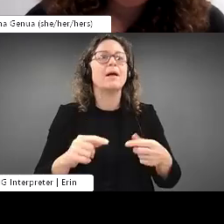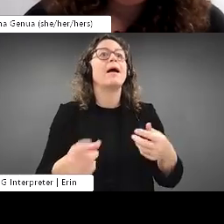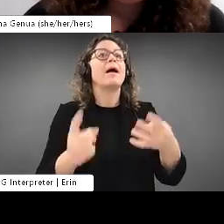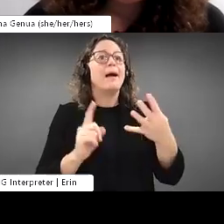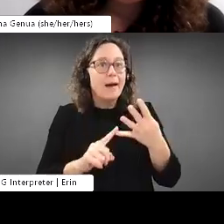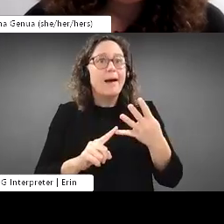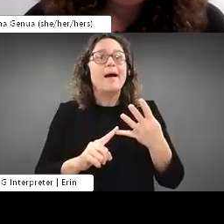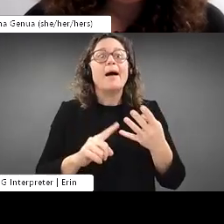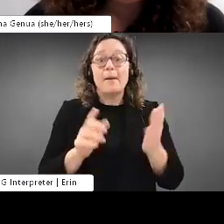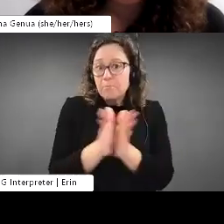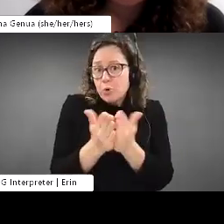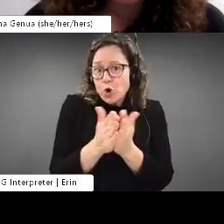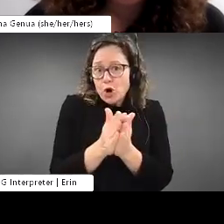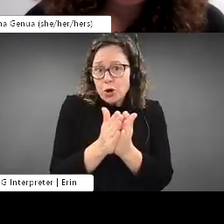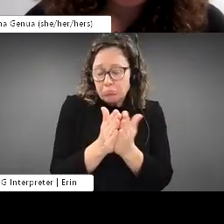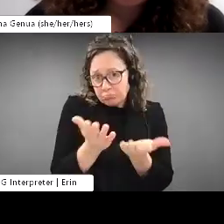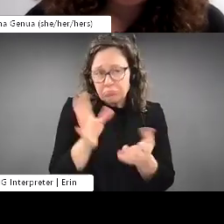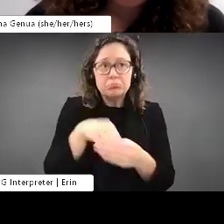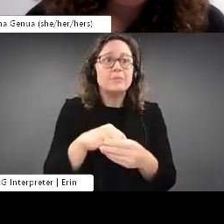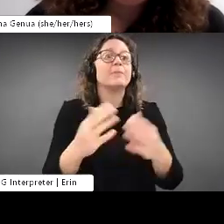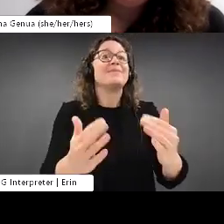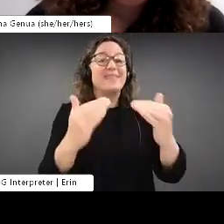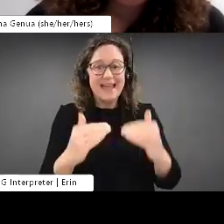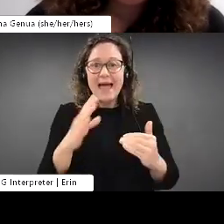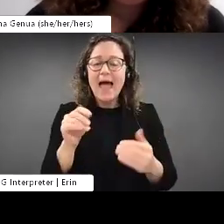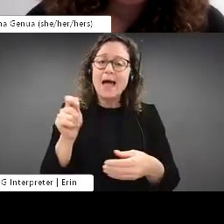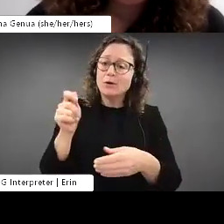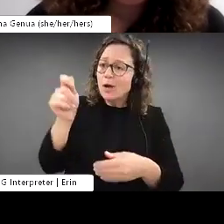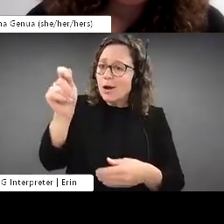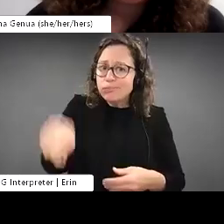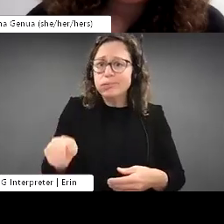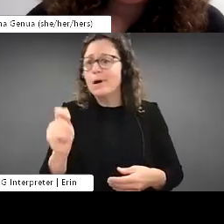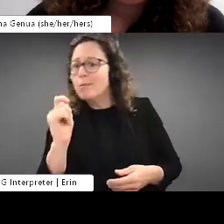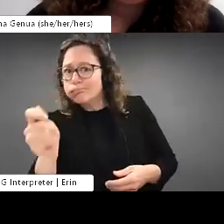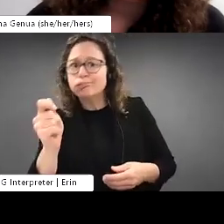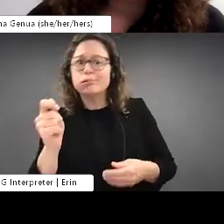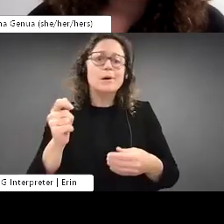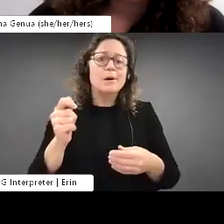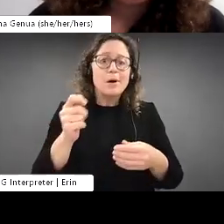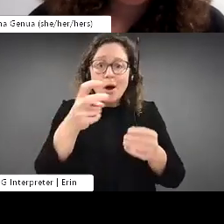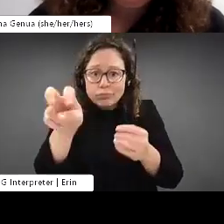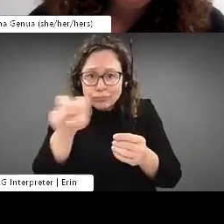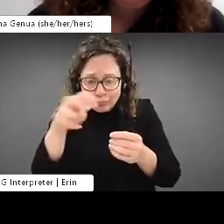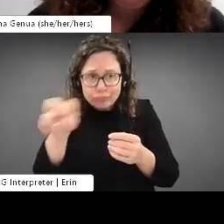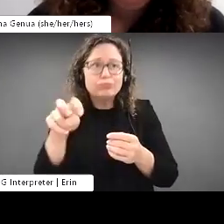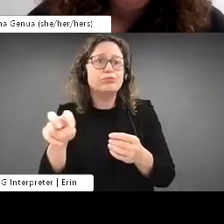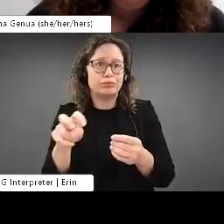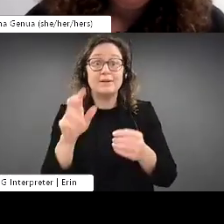month. So some banks include 8 to 15 free transactions, and some of them can be in person with a customer service